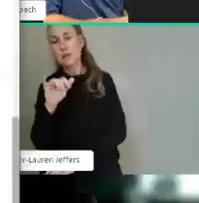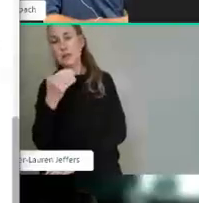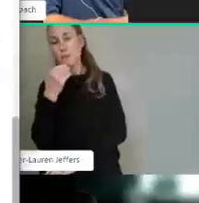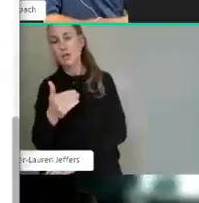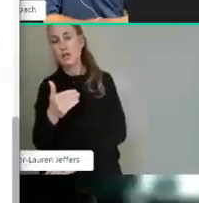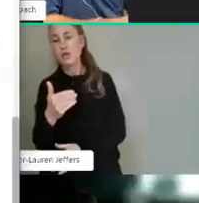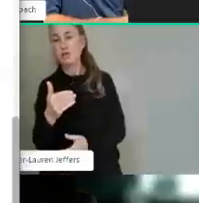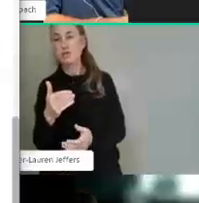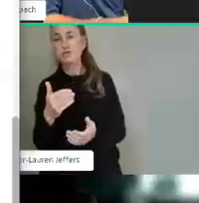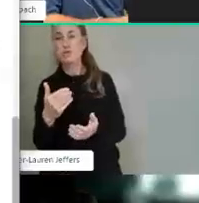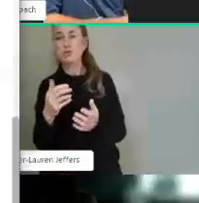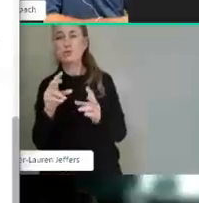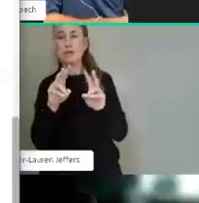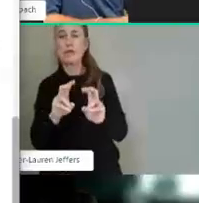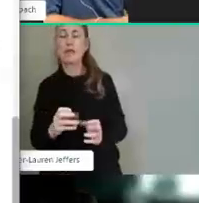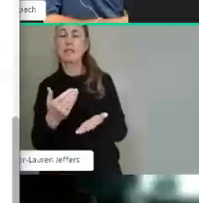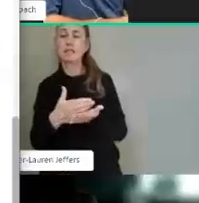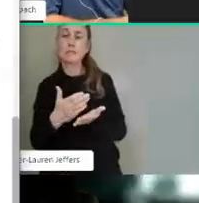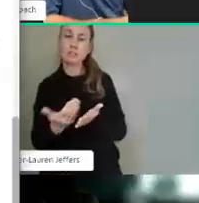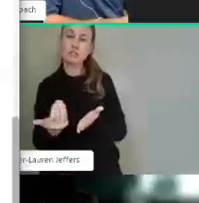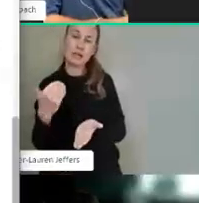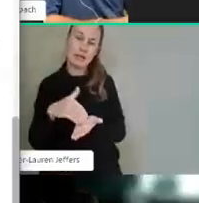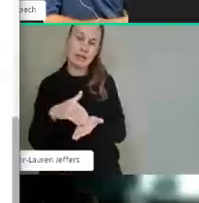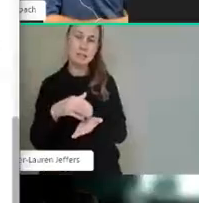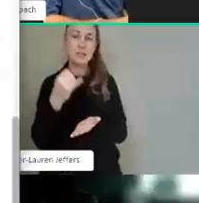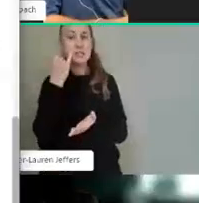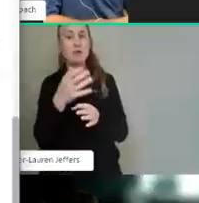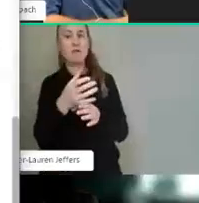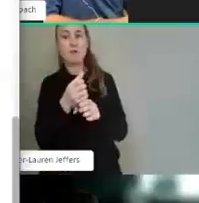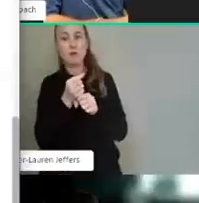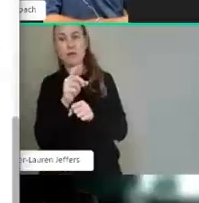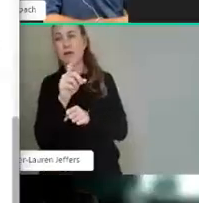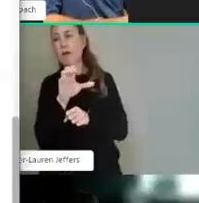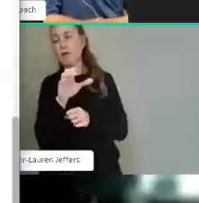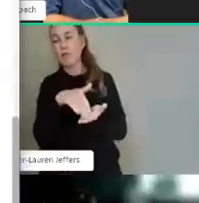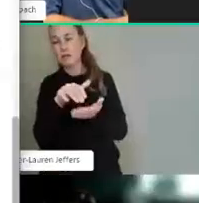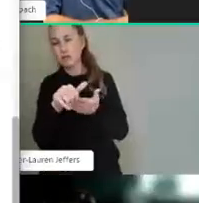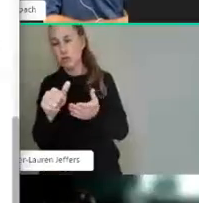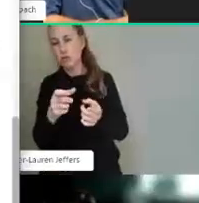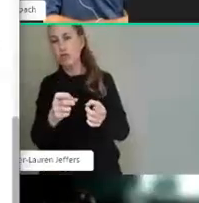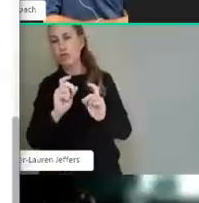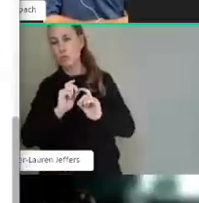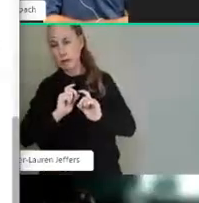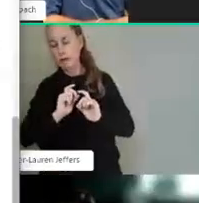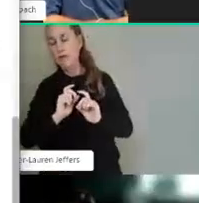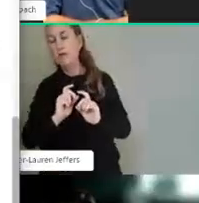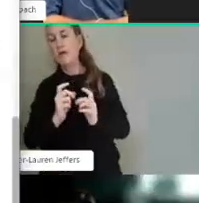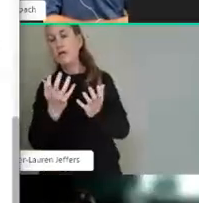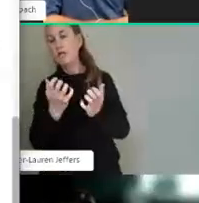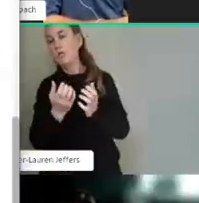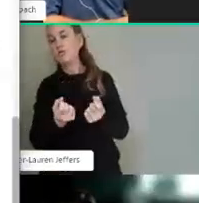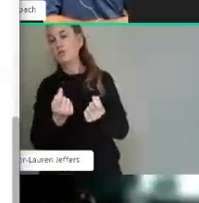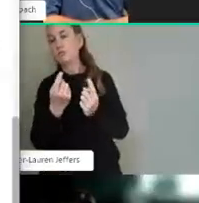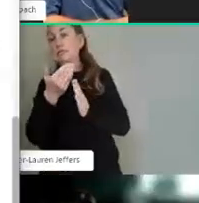revisit the budget. So in other words, if you were to get another $100,000 grant and you wanted to spend some percentage of